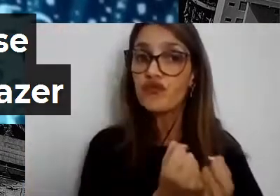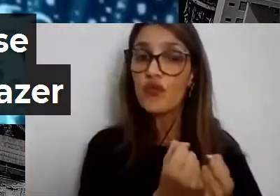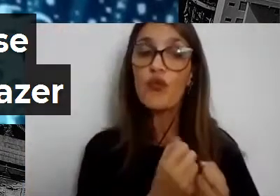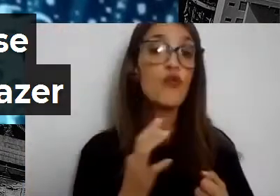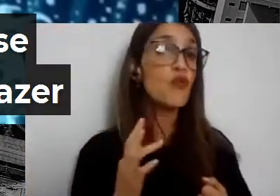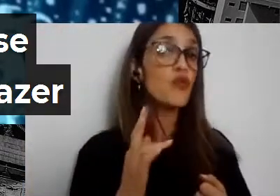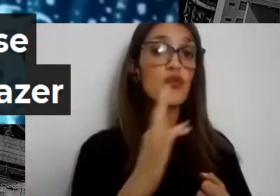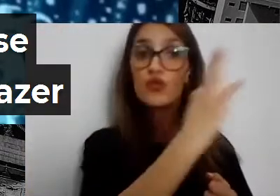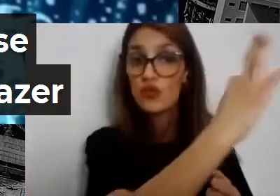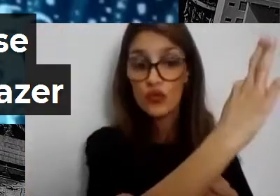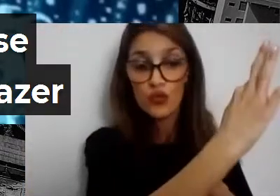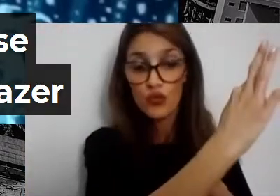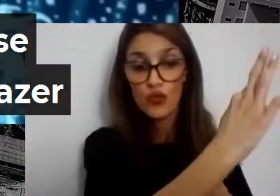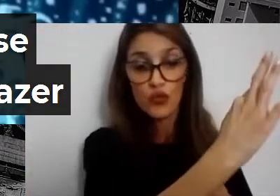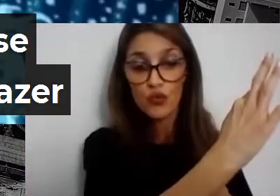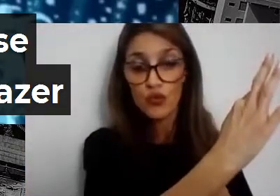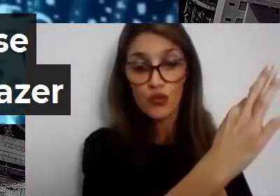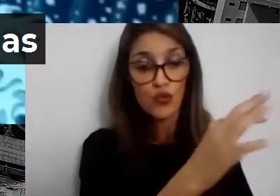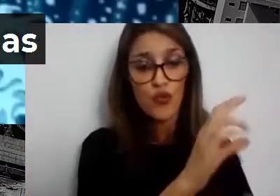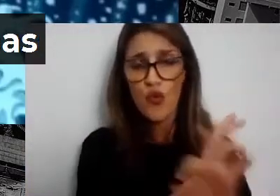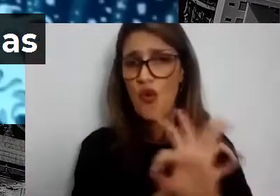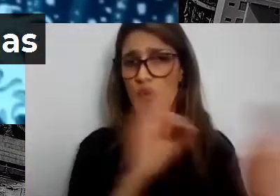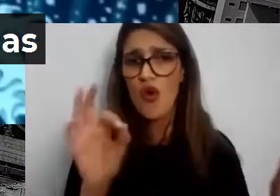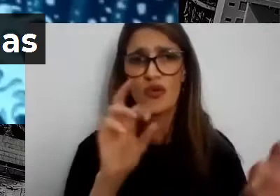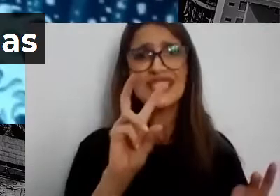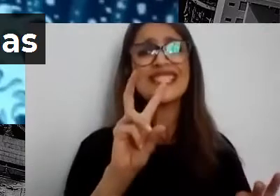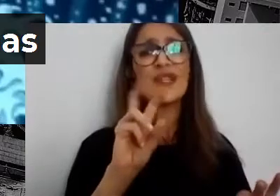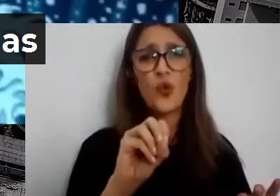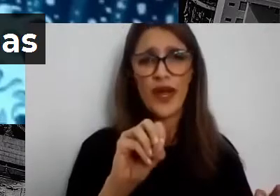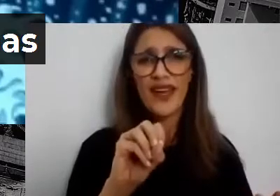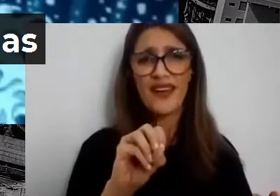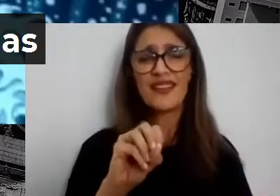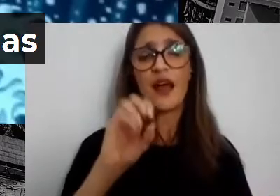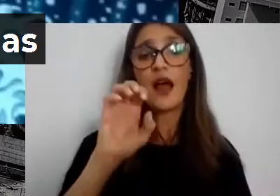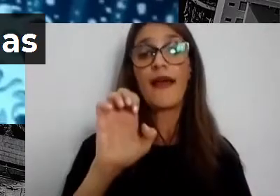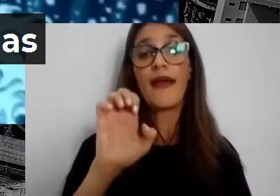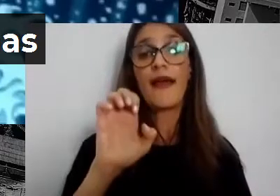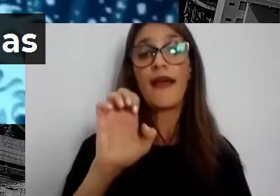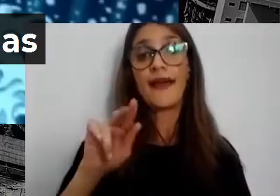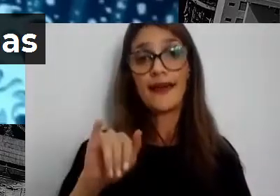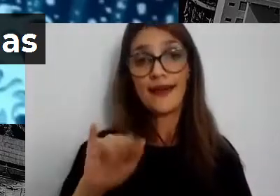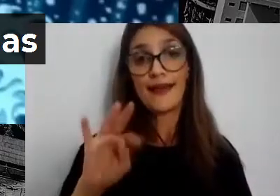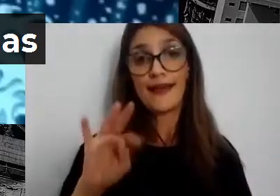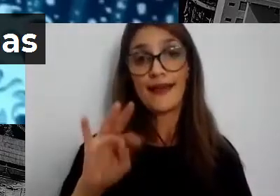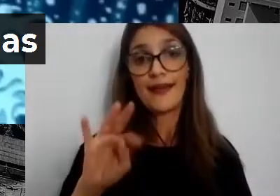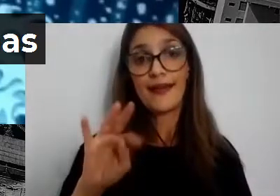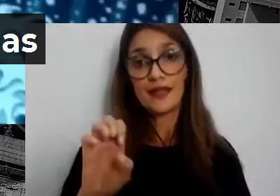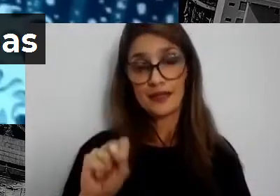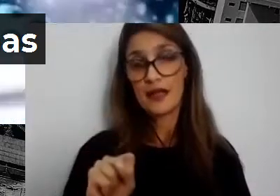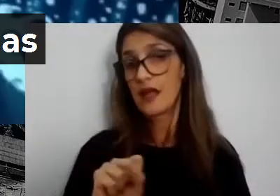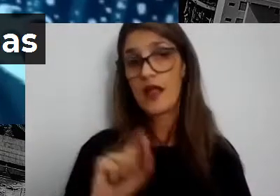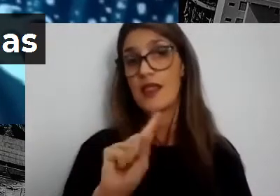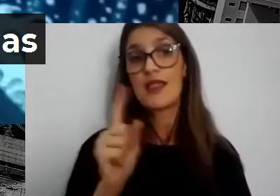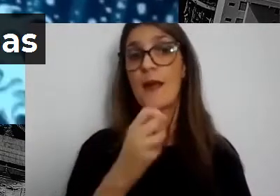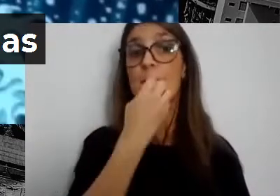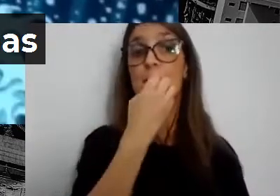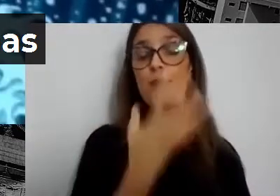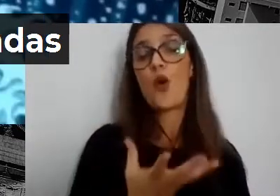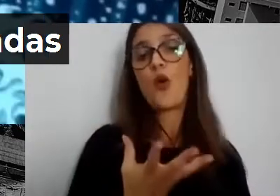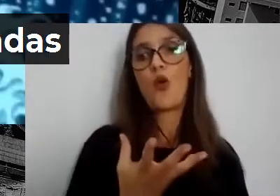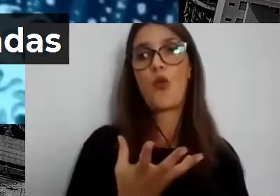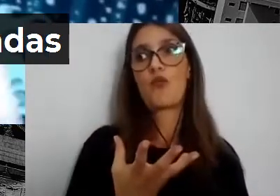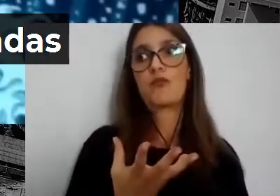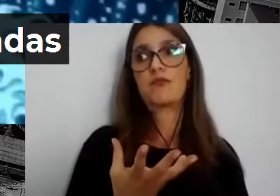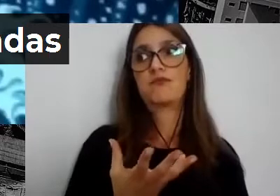50 hectares, it may not actually give a biodiversity benefit. So, there are some companies that are investing in the